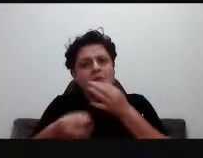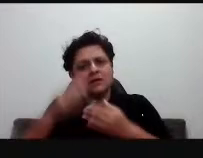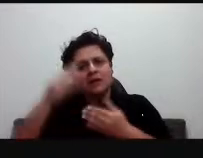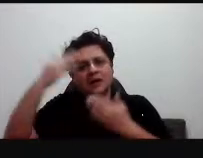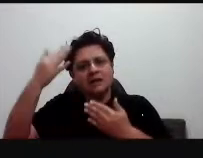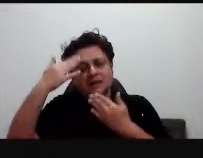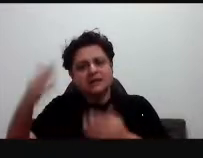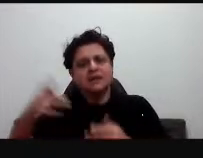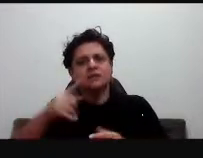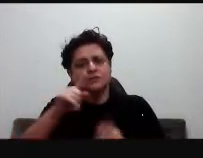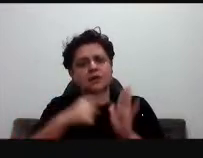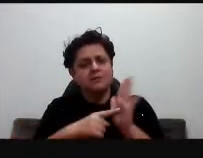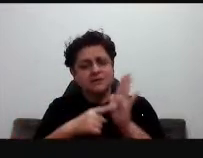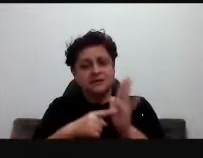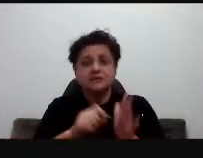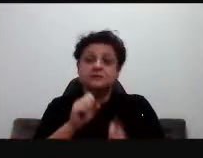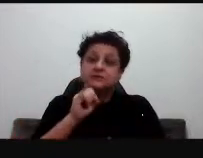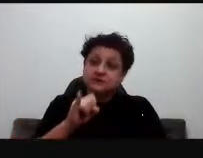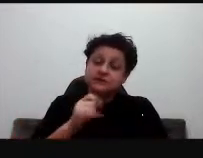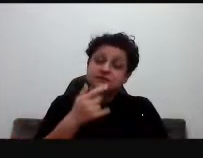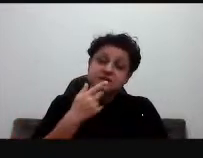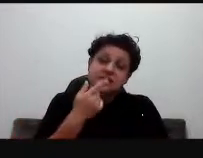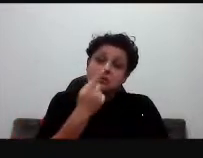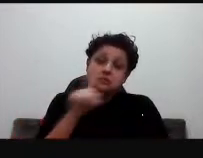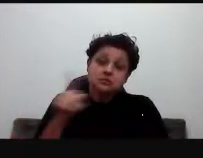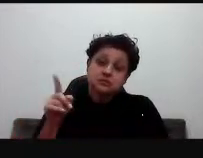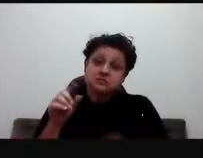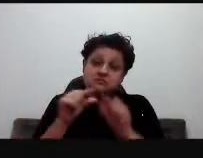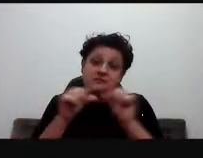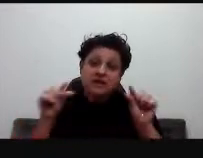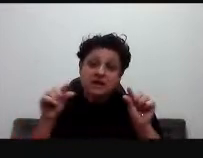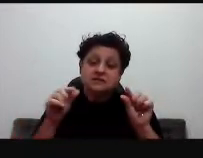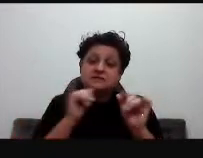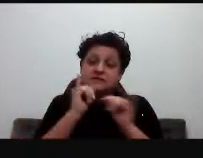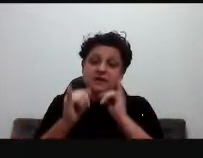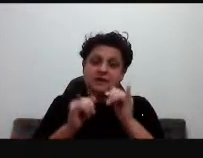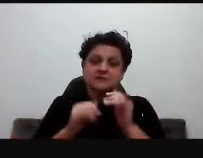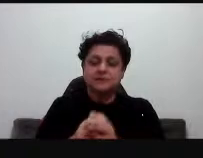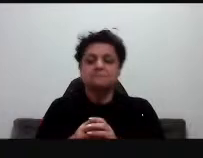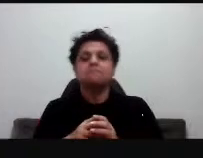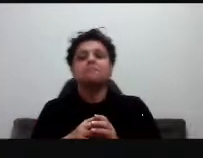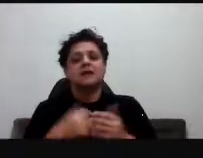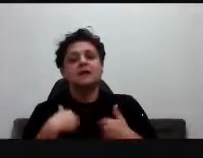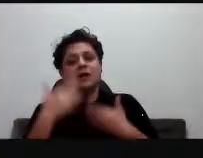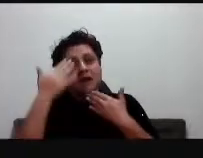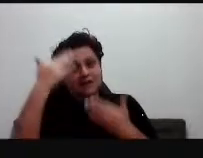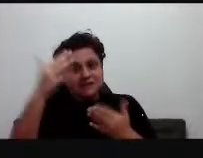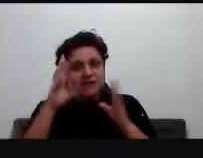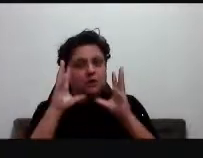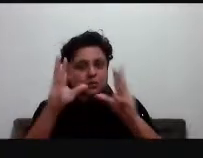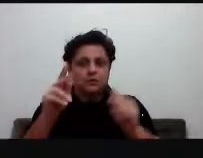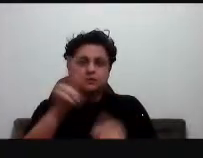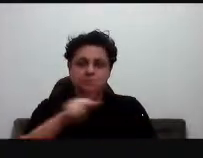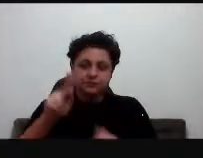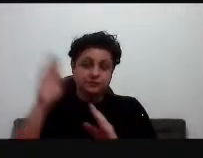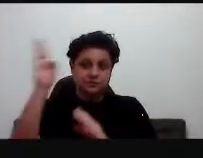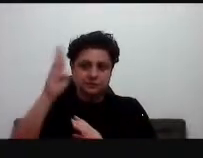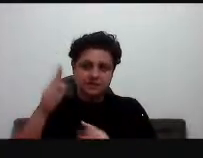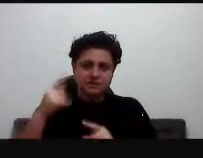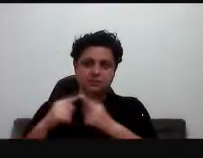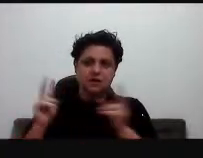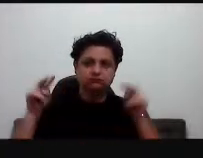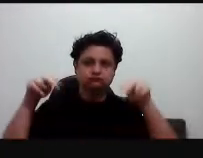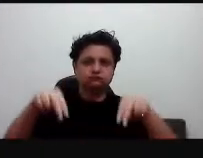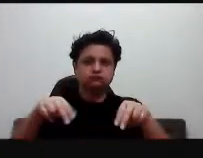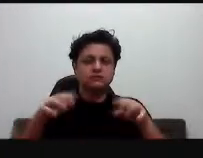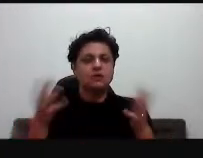Yes, of course. I just want to thank all of the teachers from Brazil for being here during the day for ELT Week.